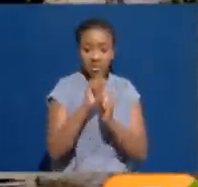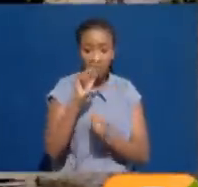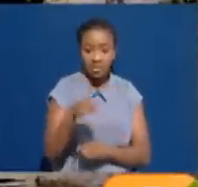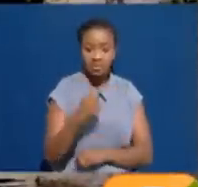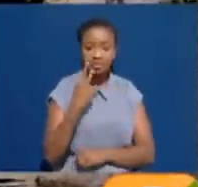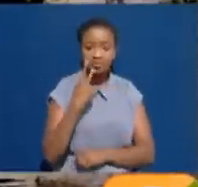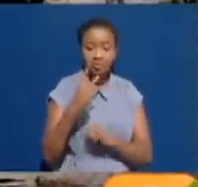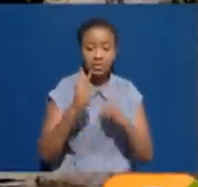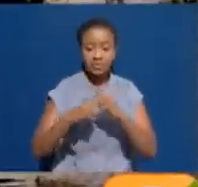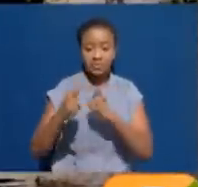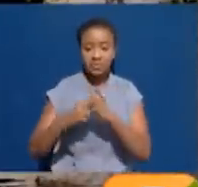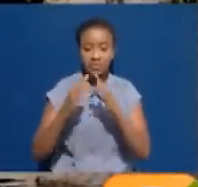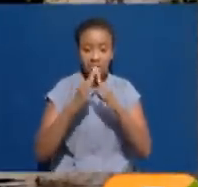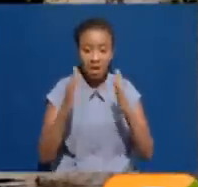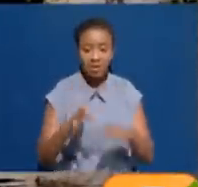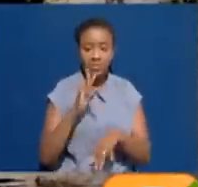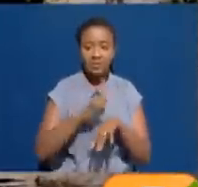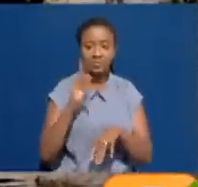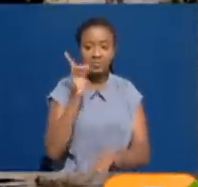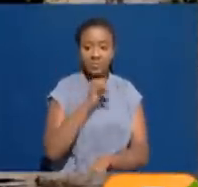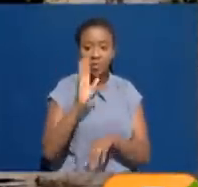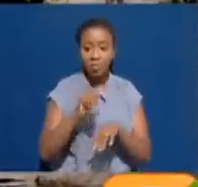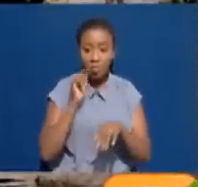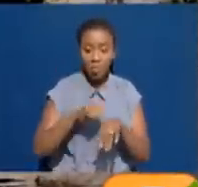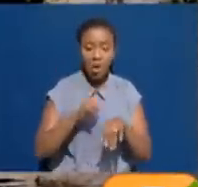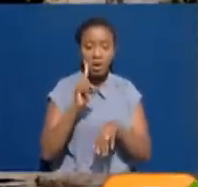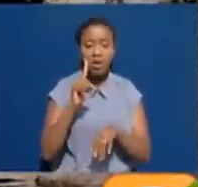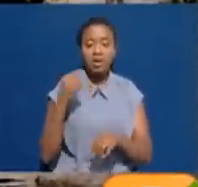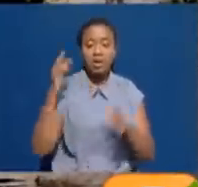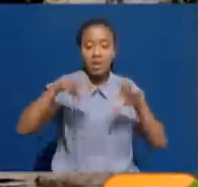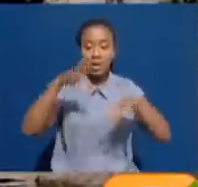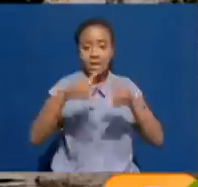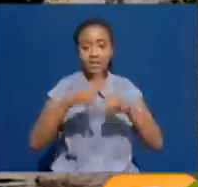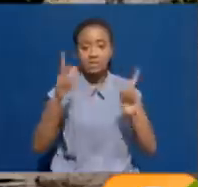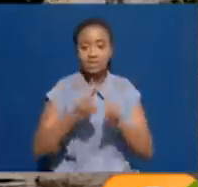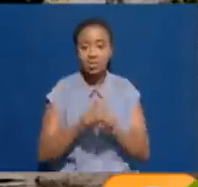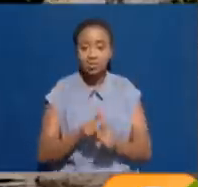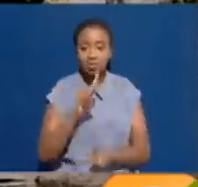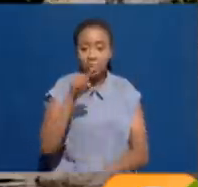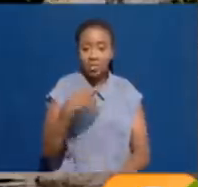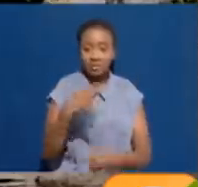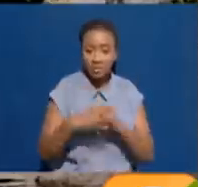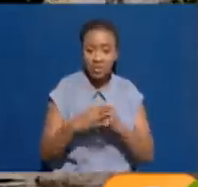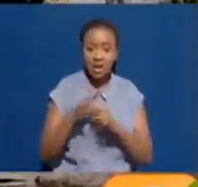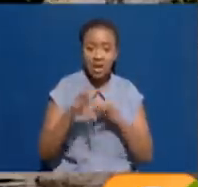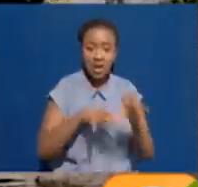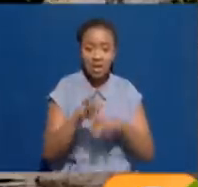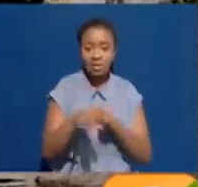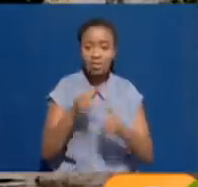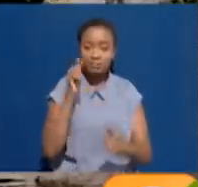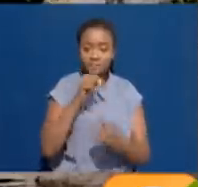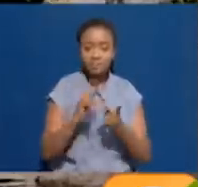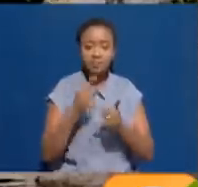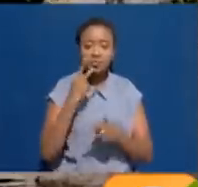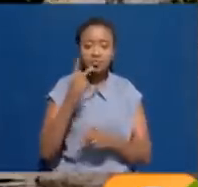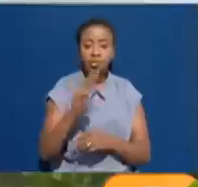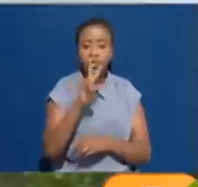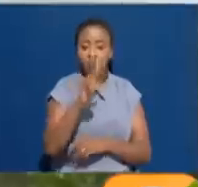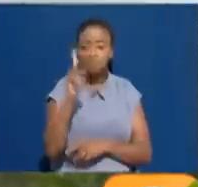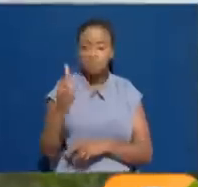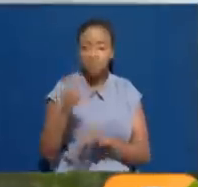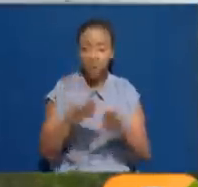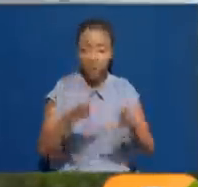10,277 households have been affected since the onset of the rains, while 1,009 livestock have been killed and 221 acres